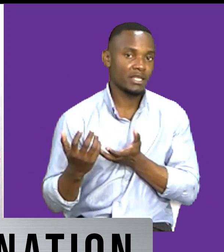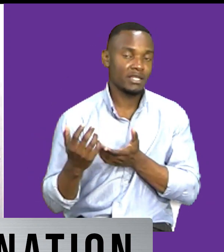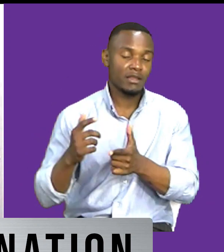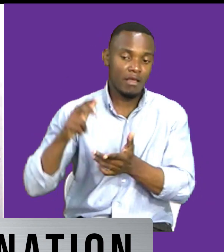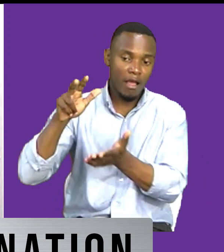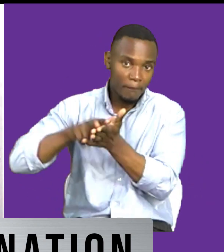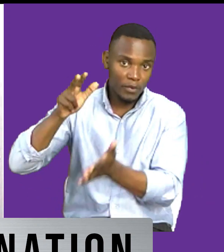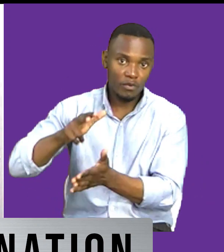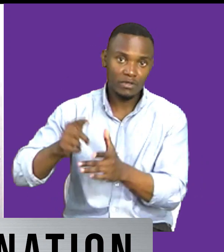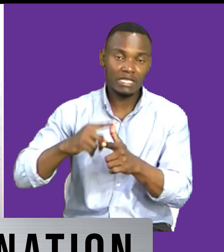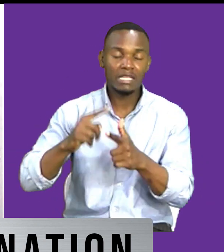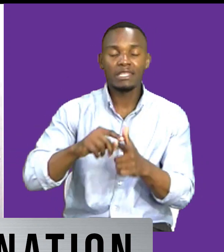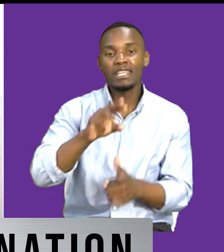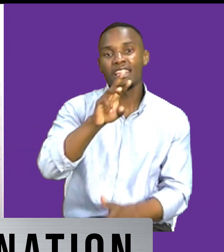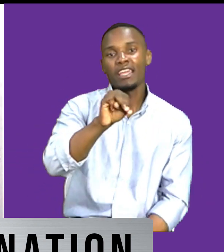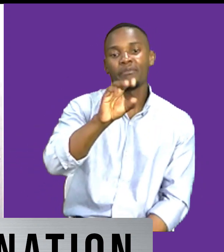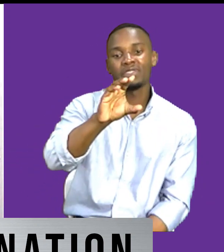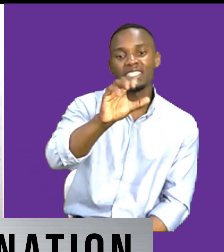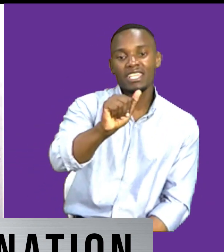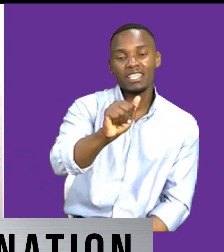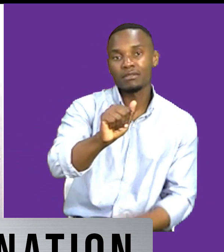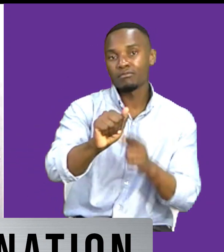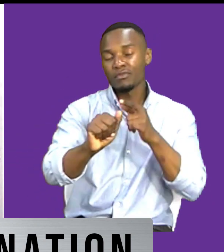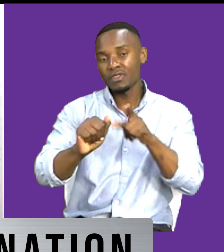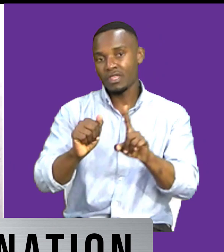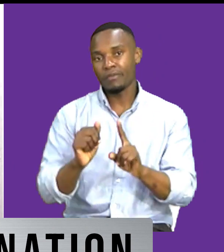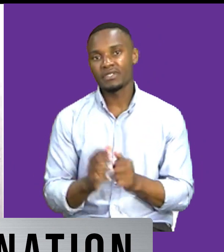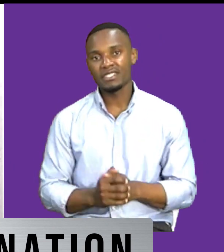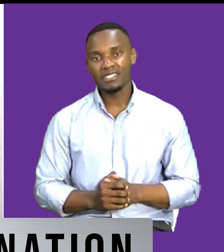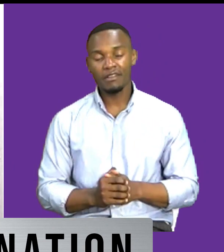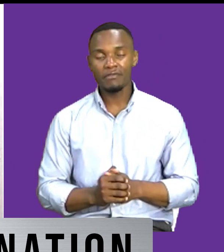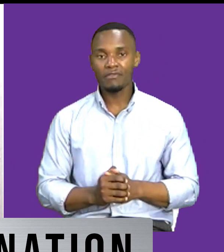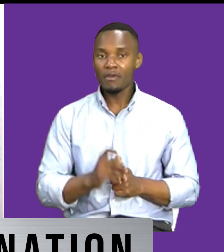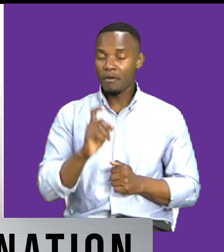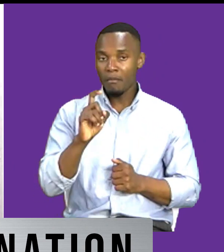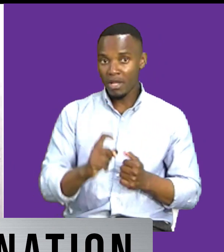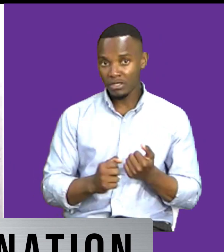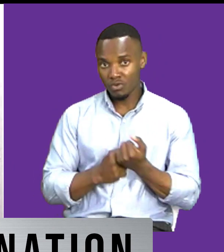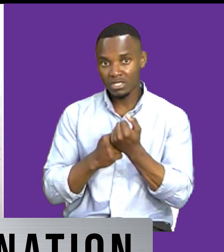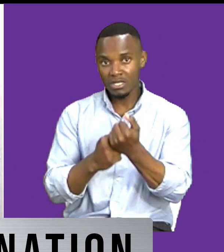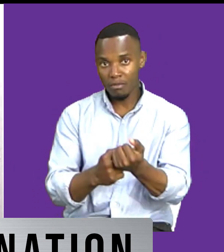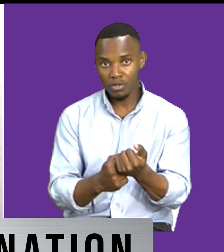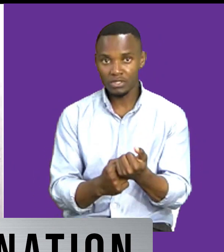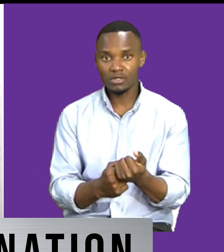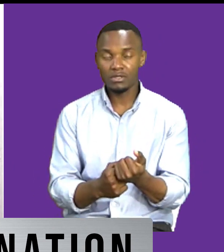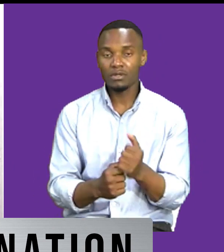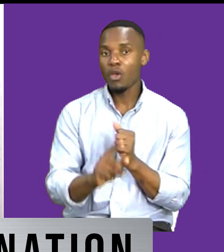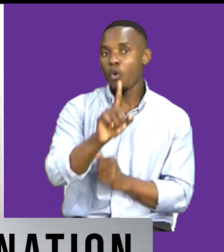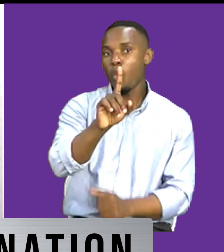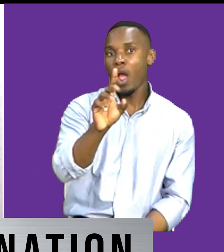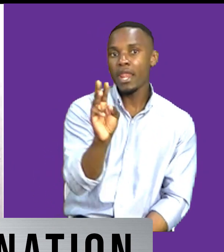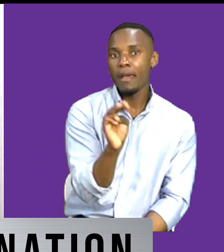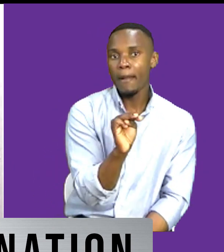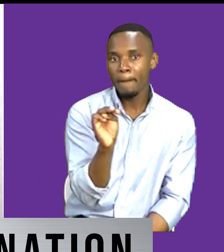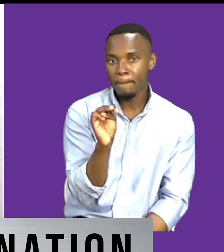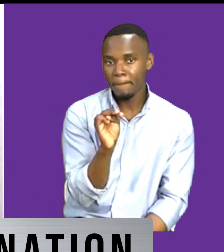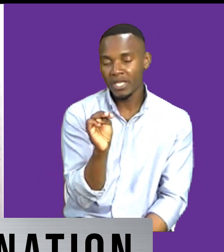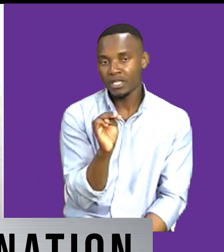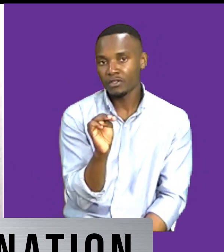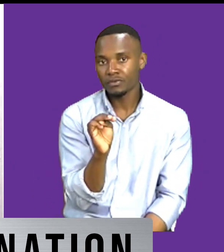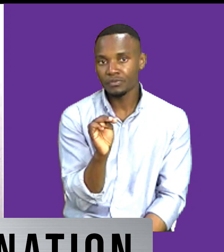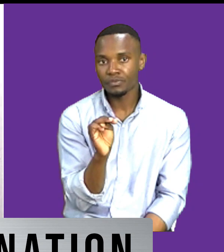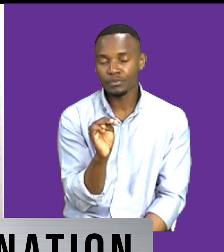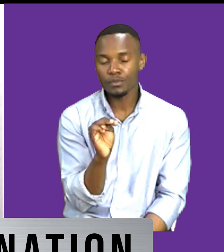are supposed to be, under the construct of this constitution, they are supposed to support the your 1 million,